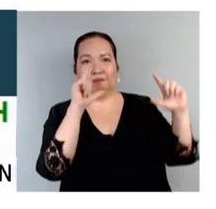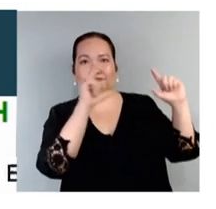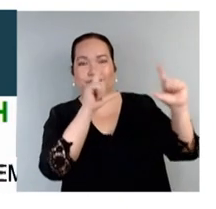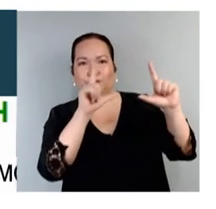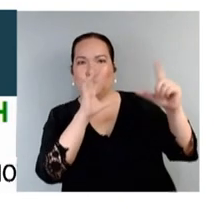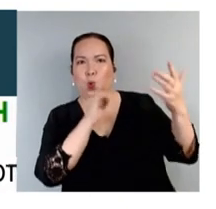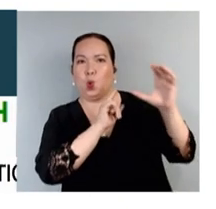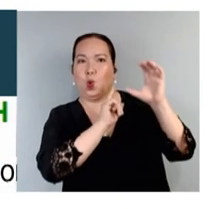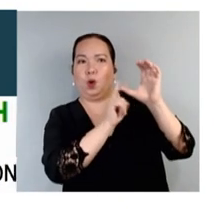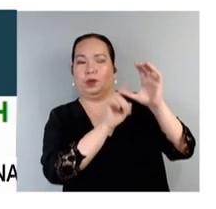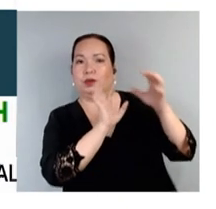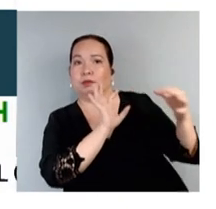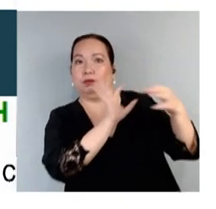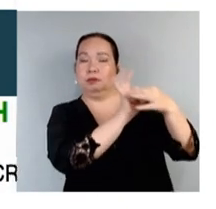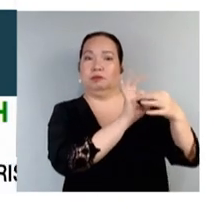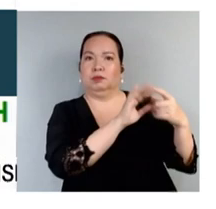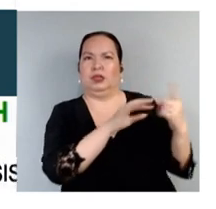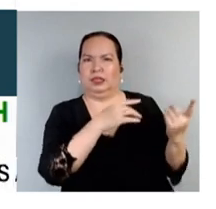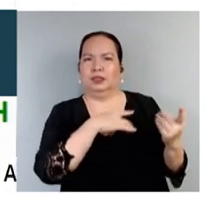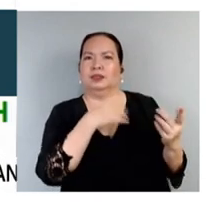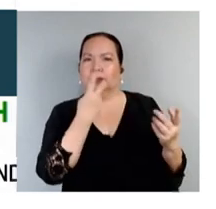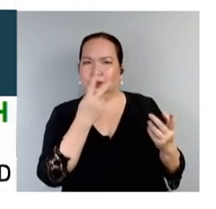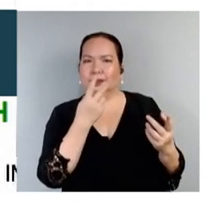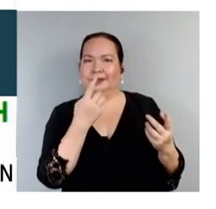it's been as far as the